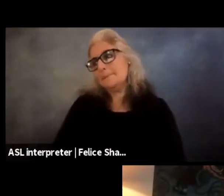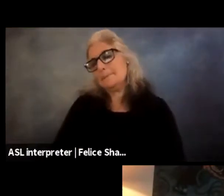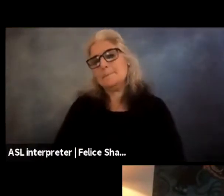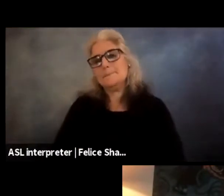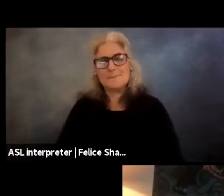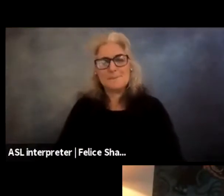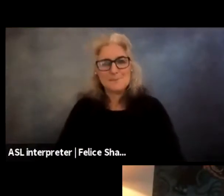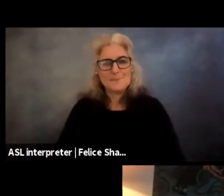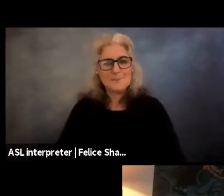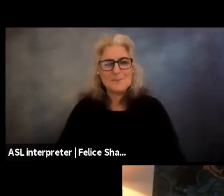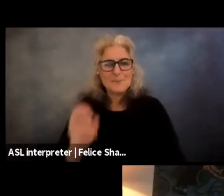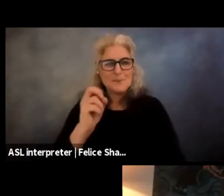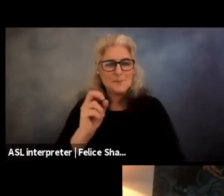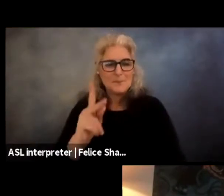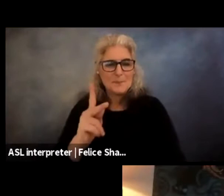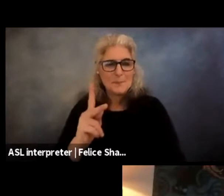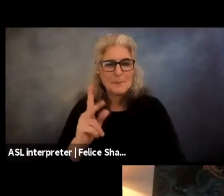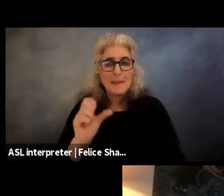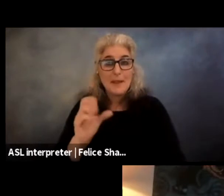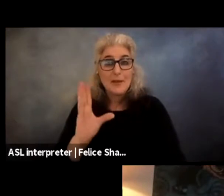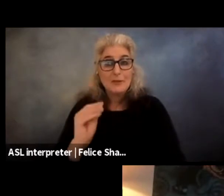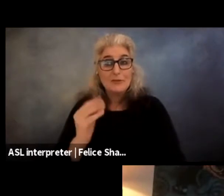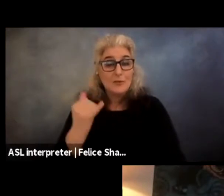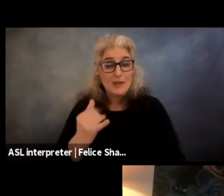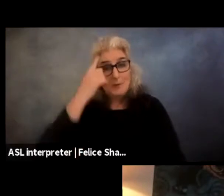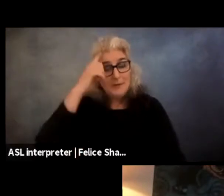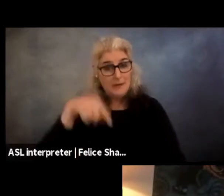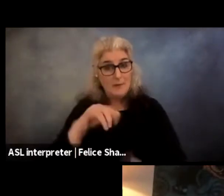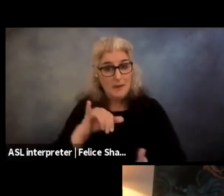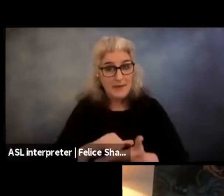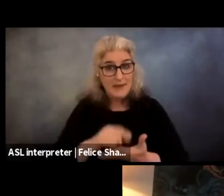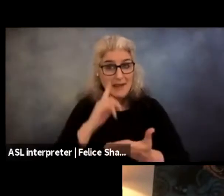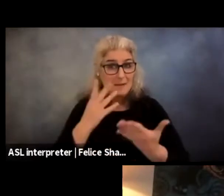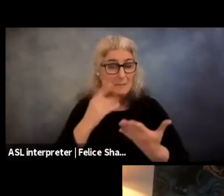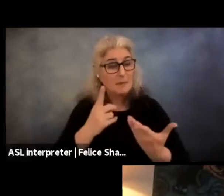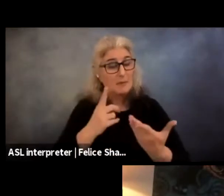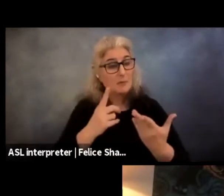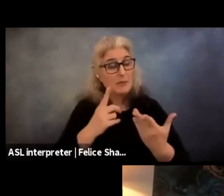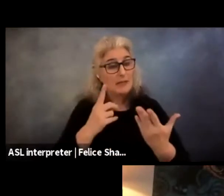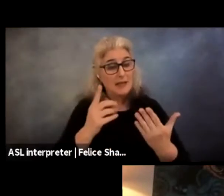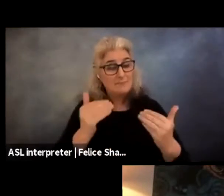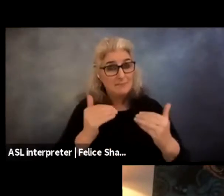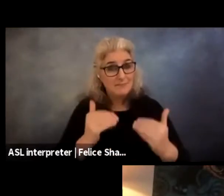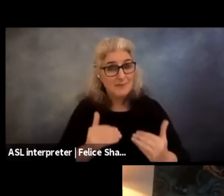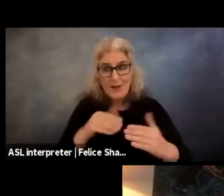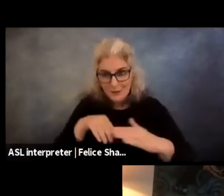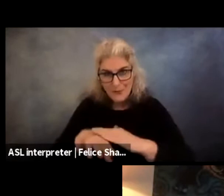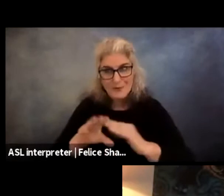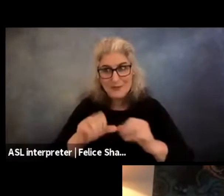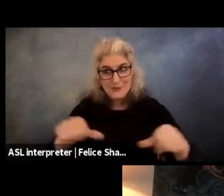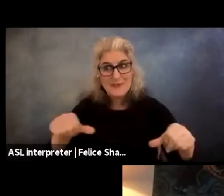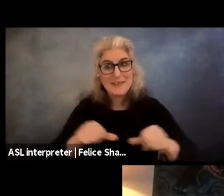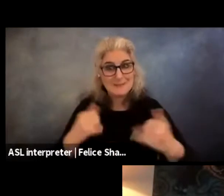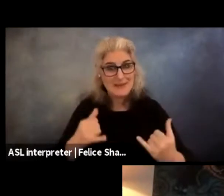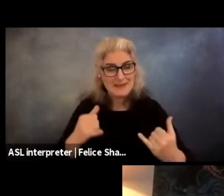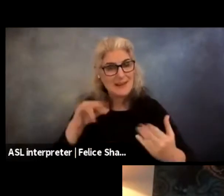Okay, so with that in mind, I think maybe we can kind of like go into the space, the